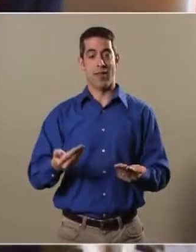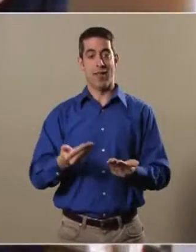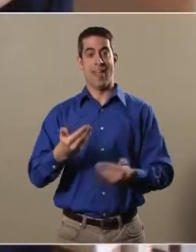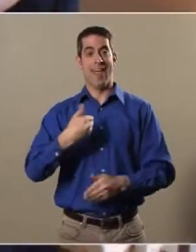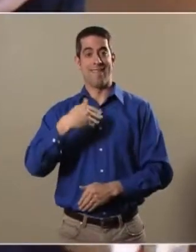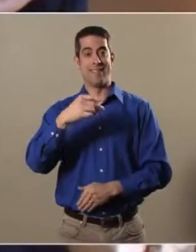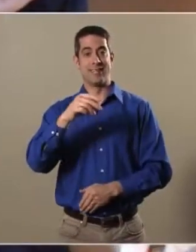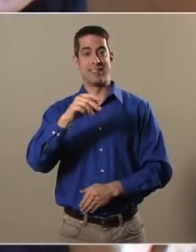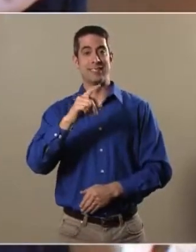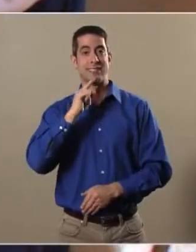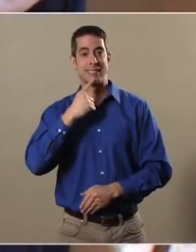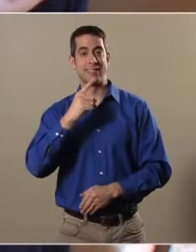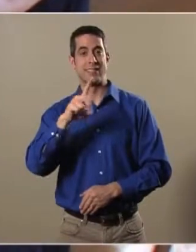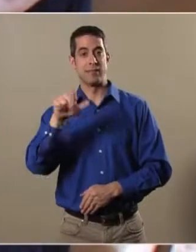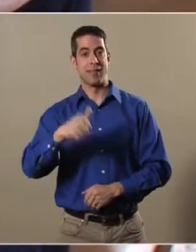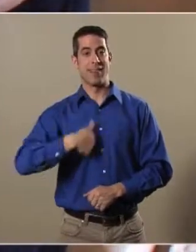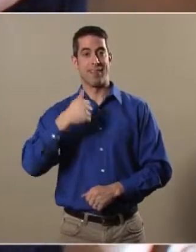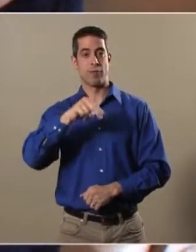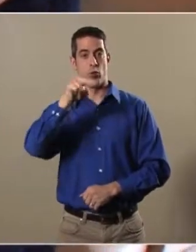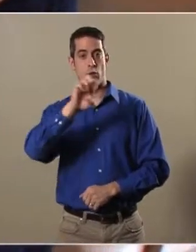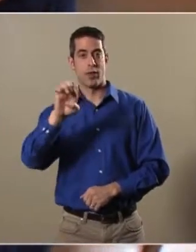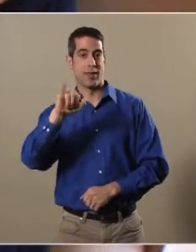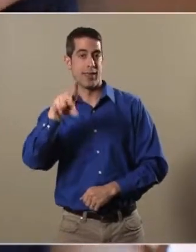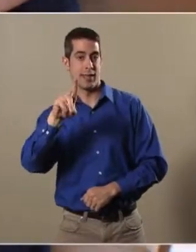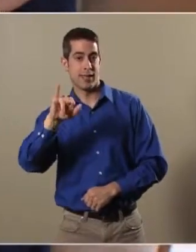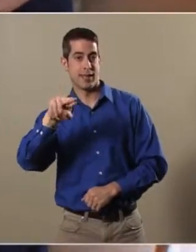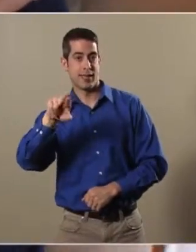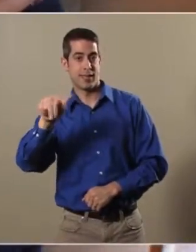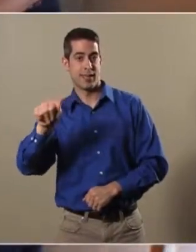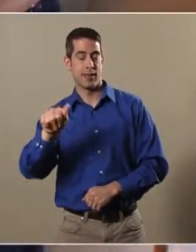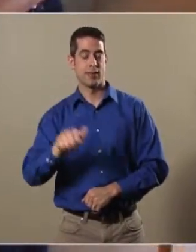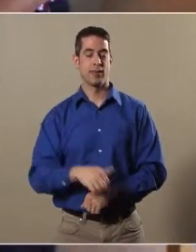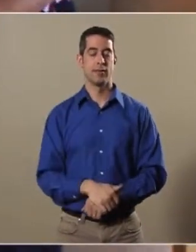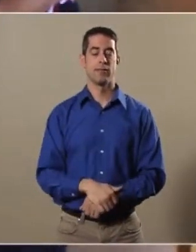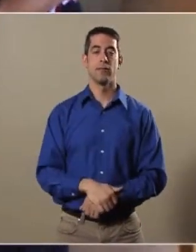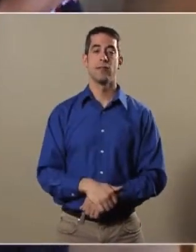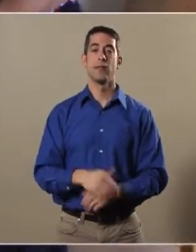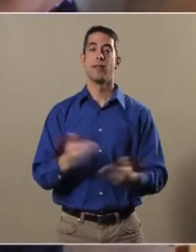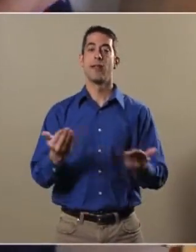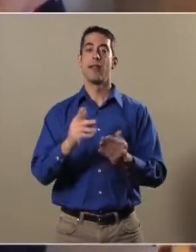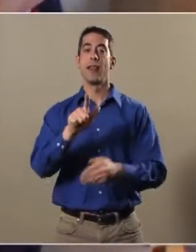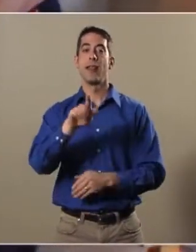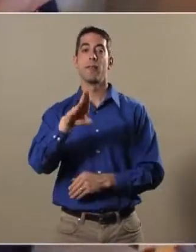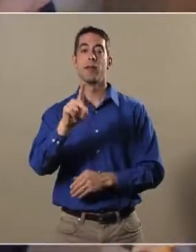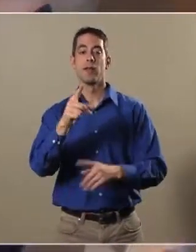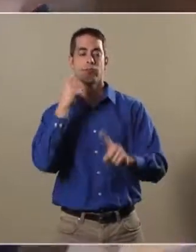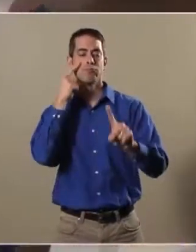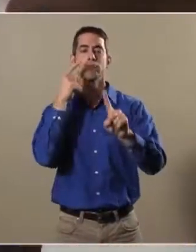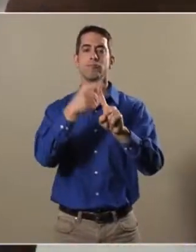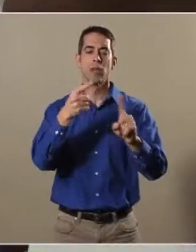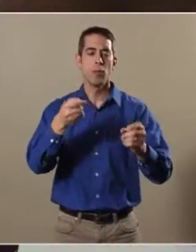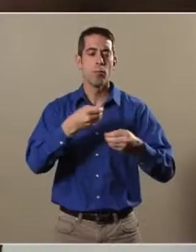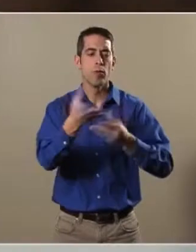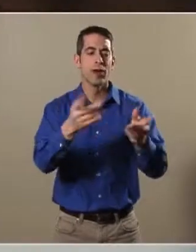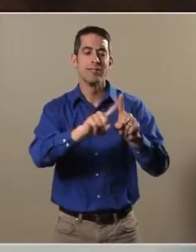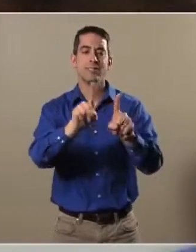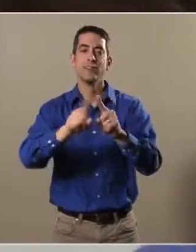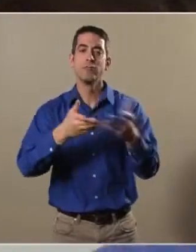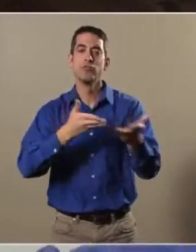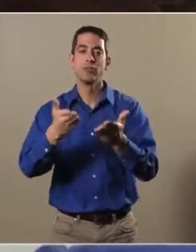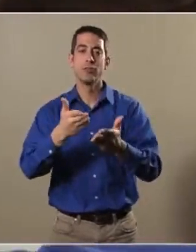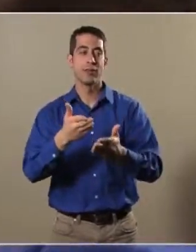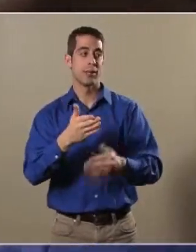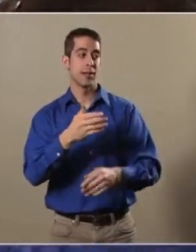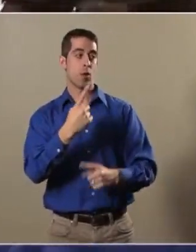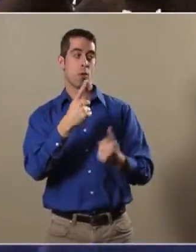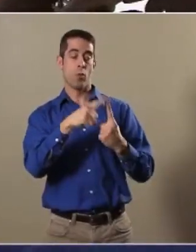Indiana. Advocacy is a vital part of our mission at the League to help people get services to which they're entitled. In self-advocacy